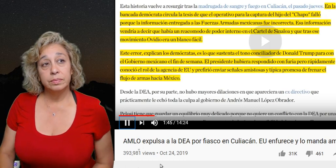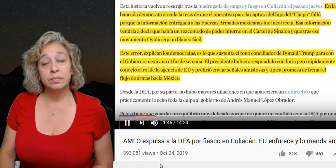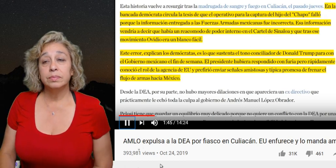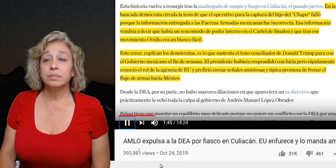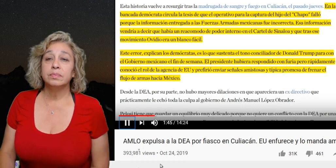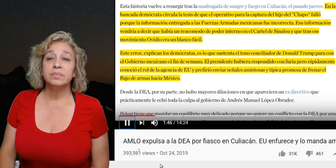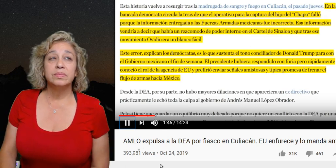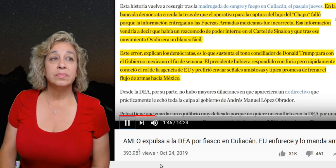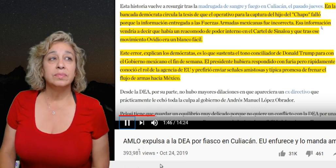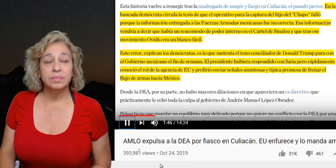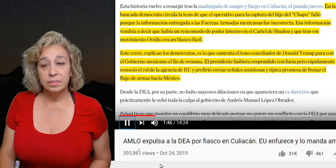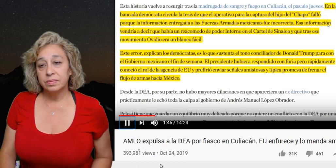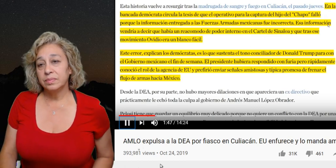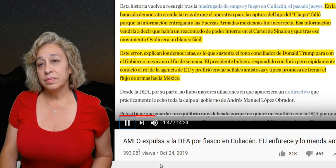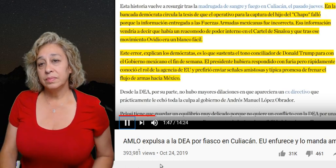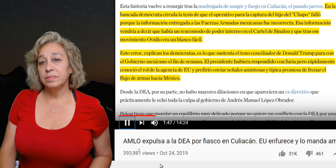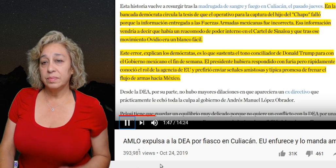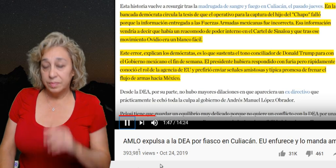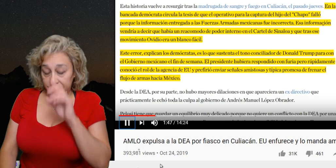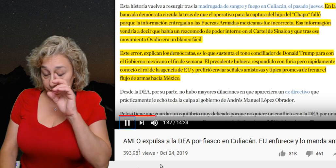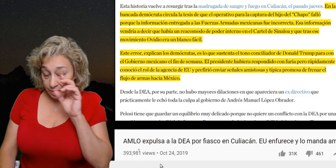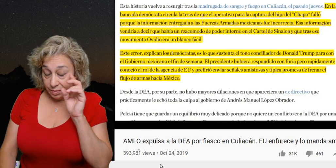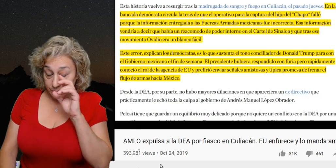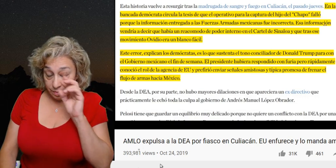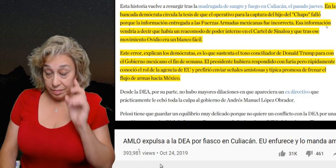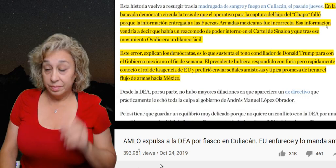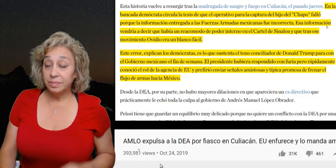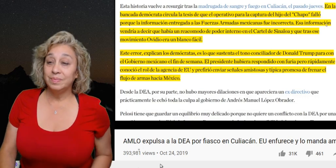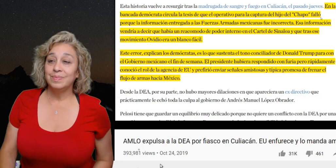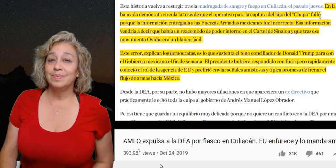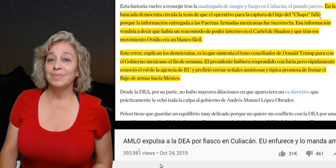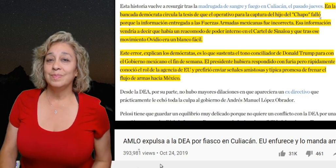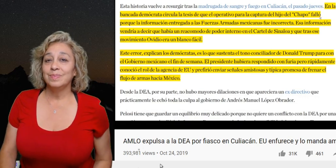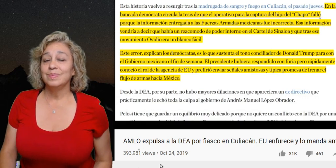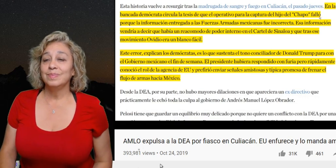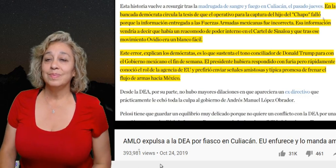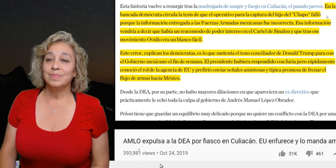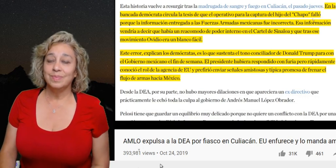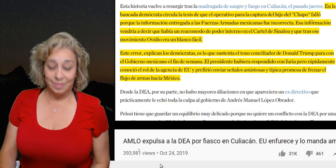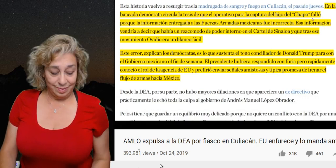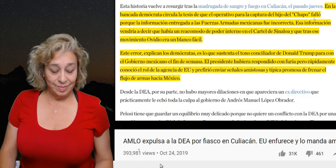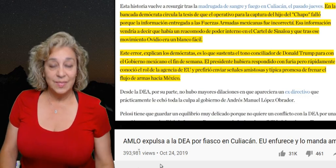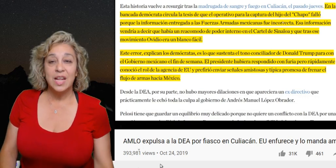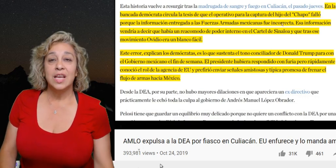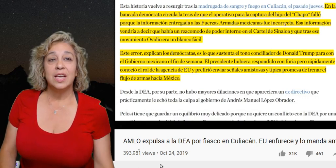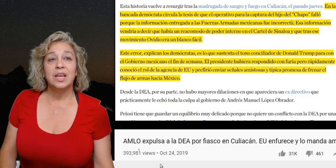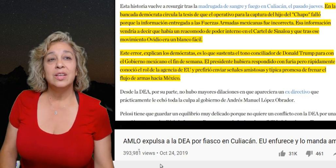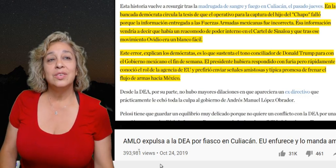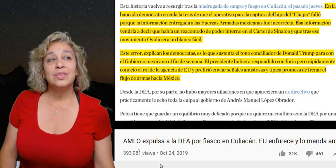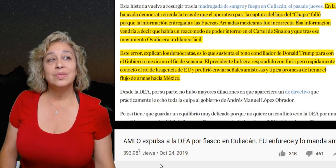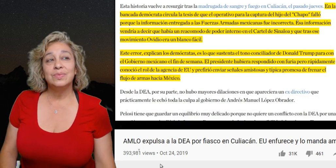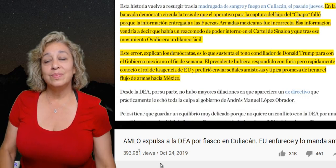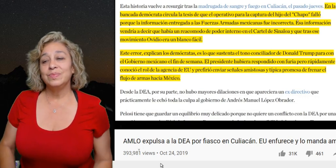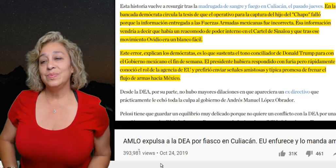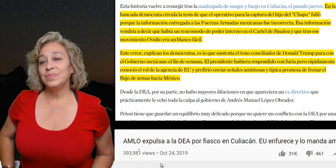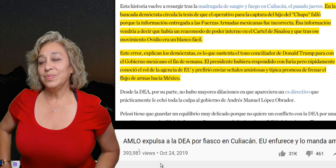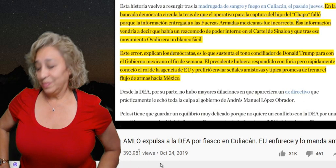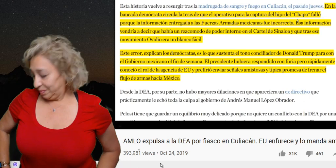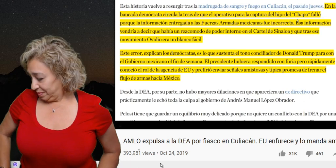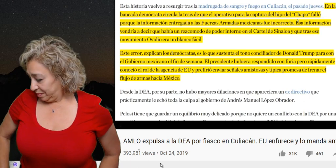Que ha circulado desde hace rato. Por ejemplo, la política online. La DEA participó, según este sitio, en